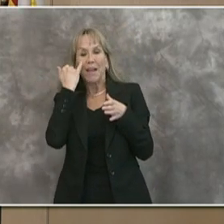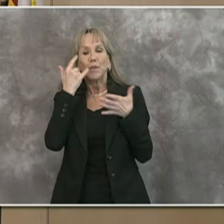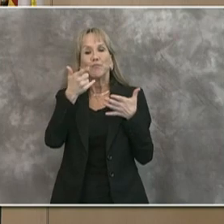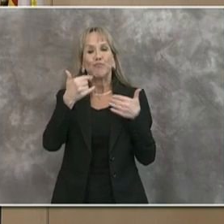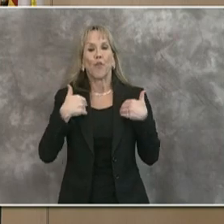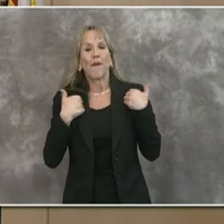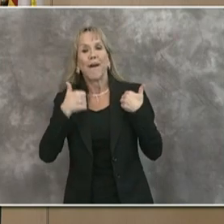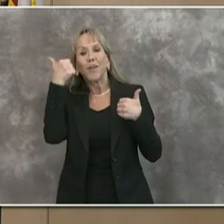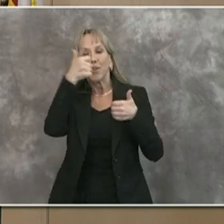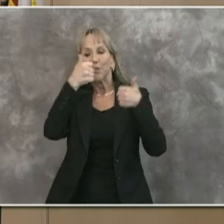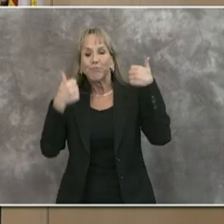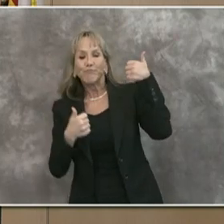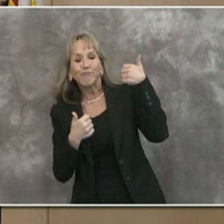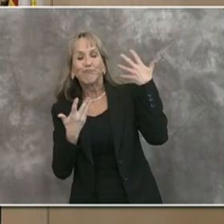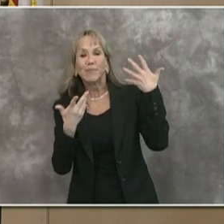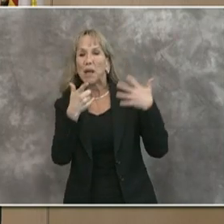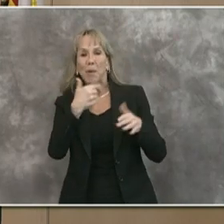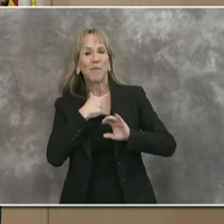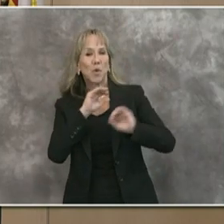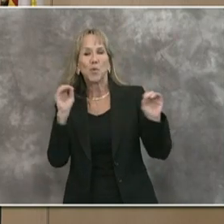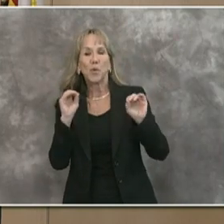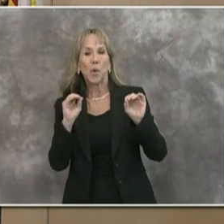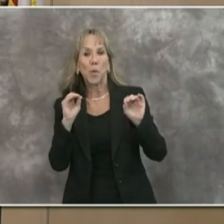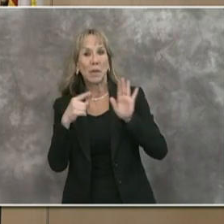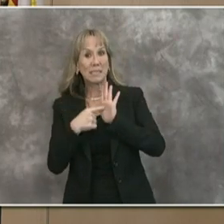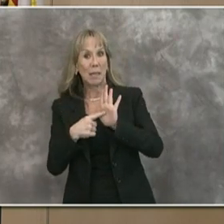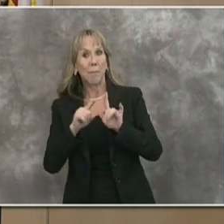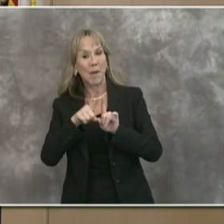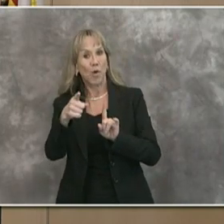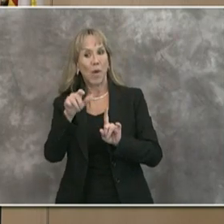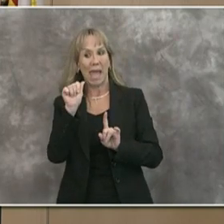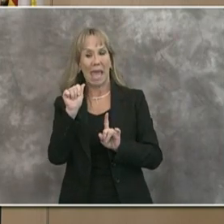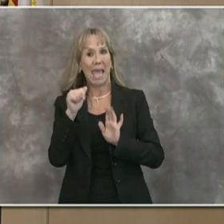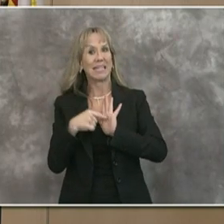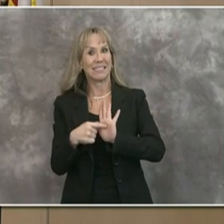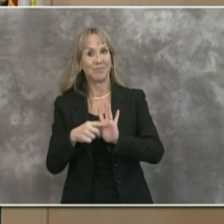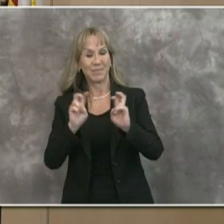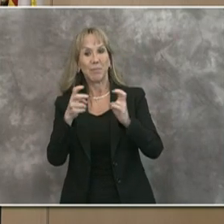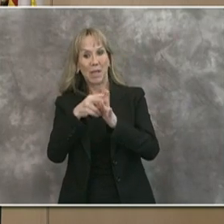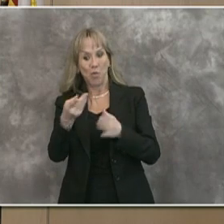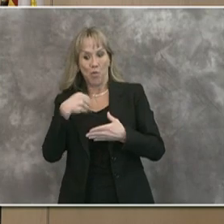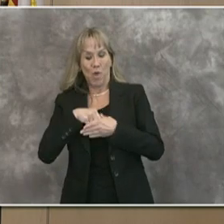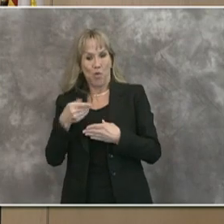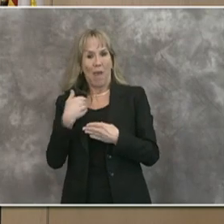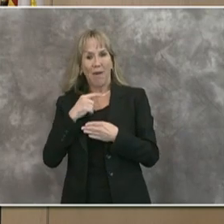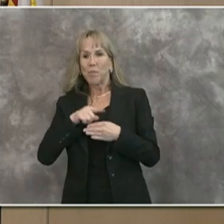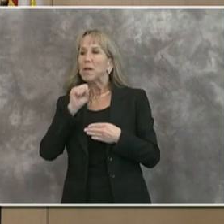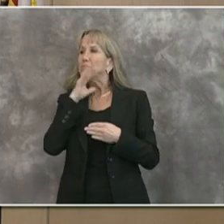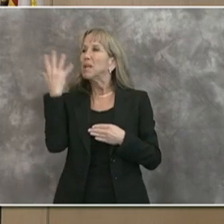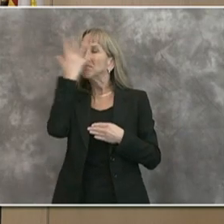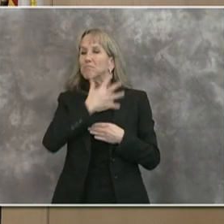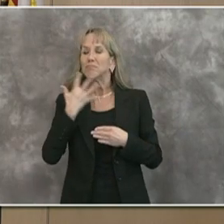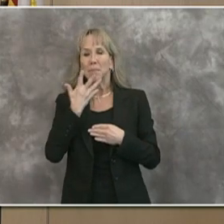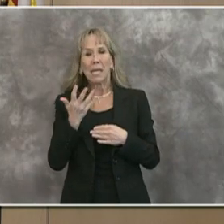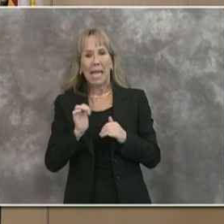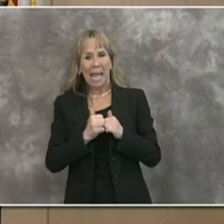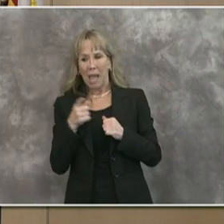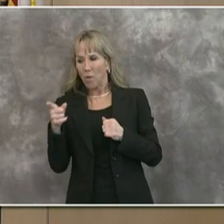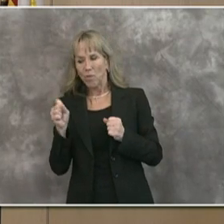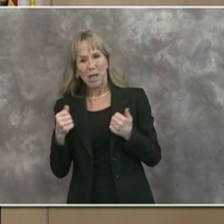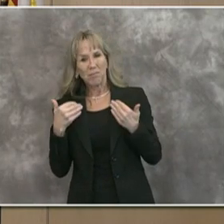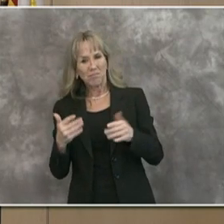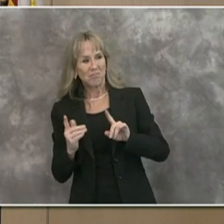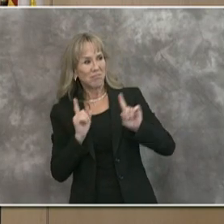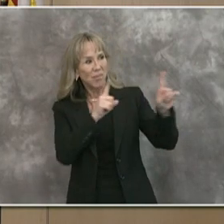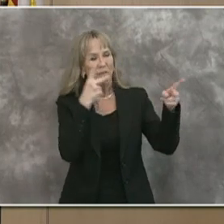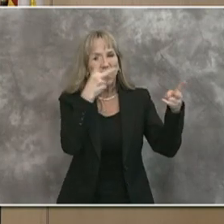younger person that may be asymptomatic, how do you visit grandma or grandpa without a test?